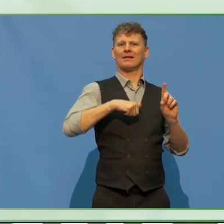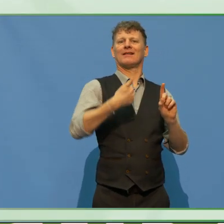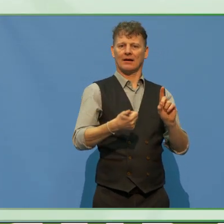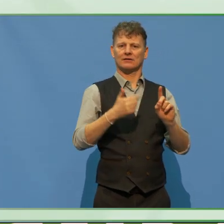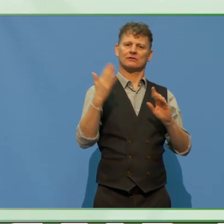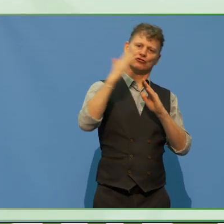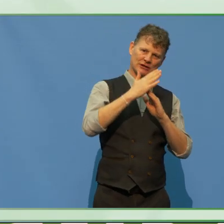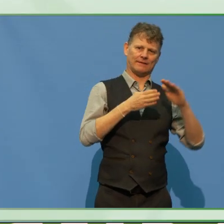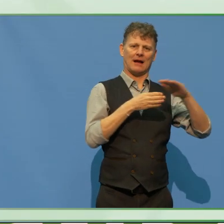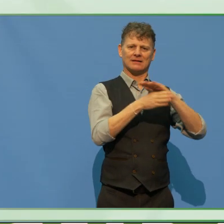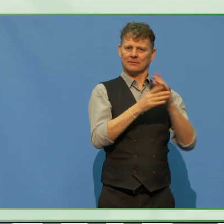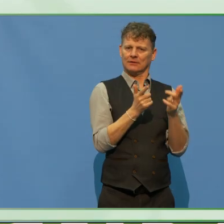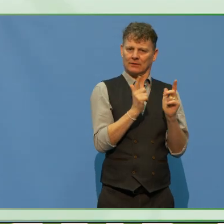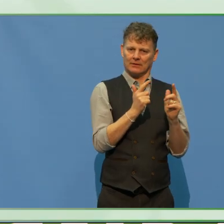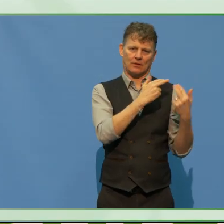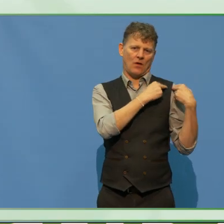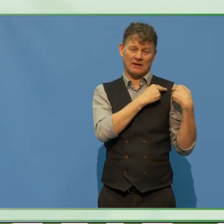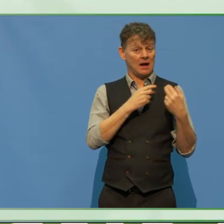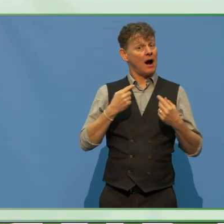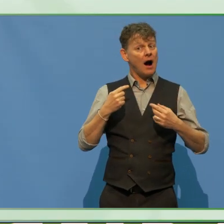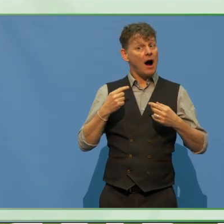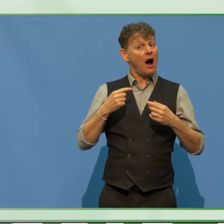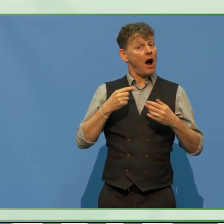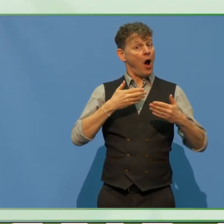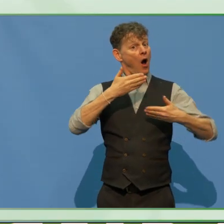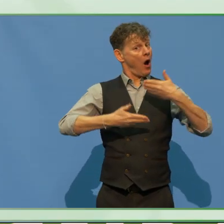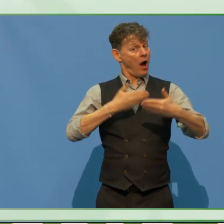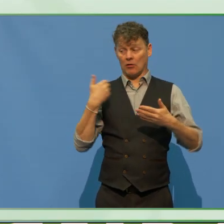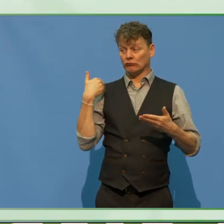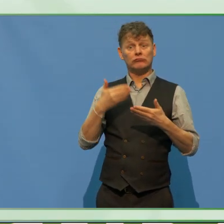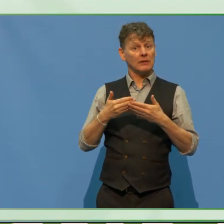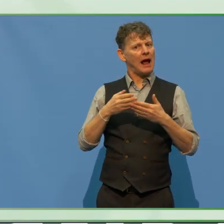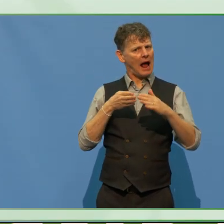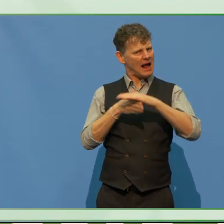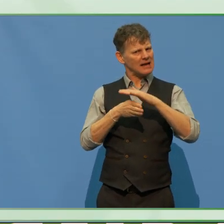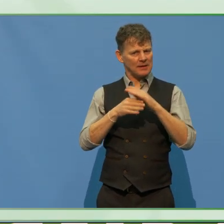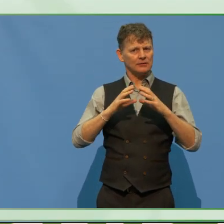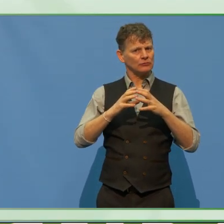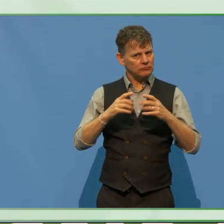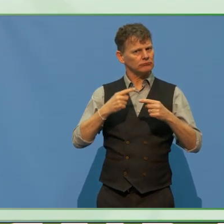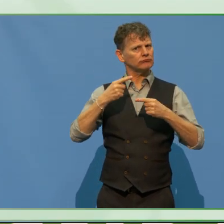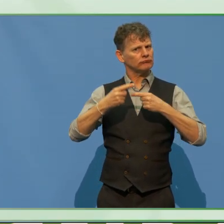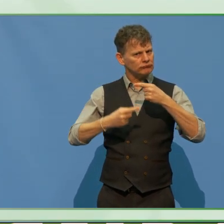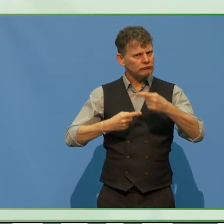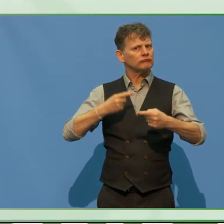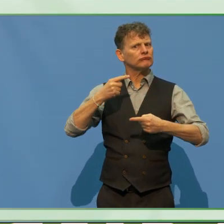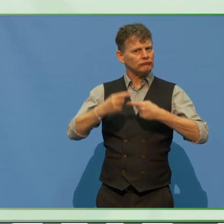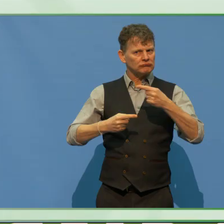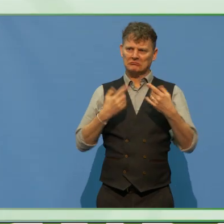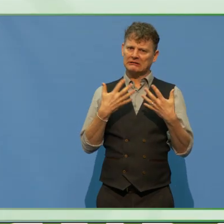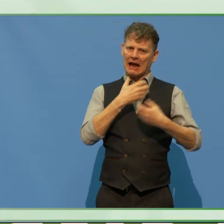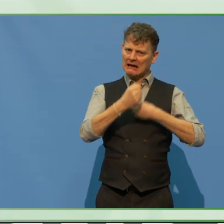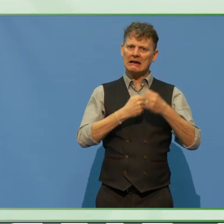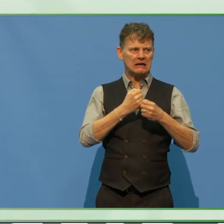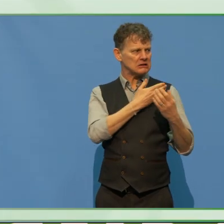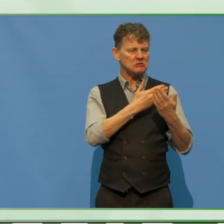much momentum in accessibility, a long journey that needs to continue in a decade. We've learned a lot, and now I'm